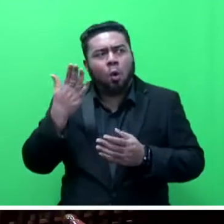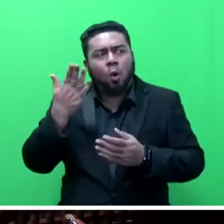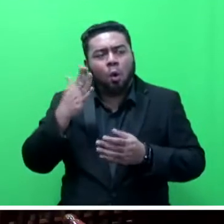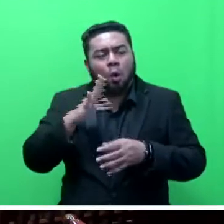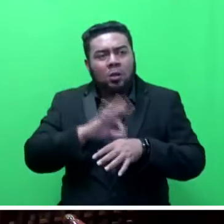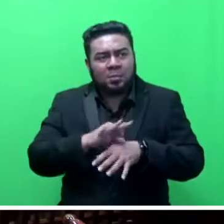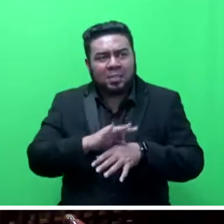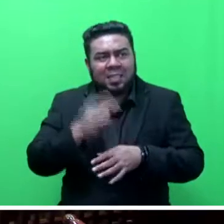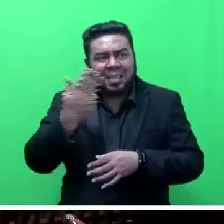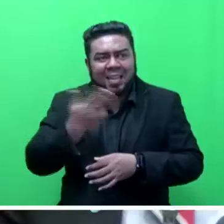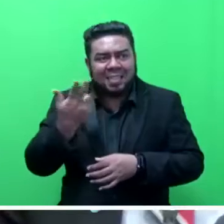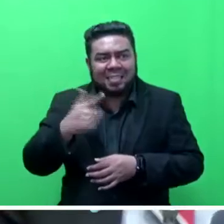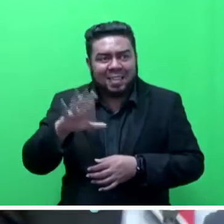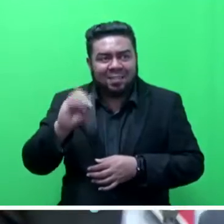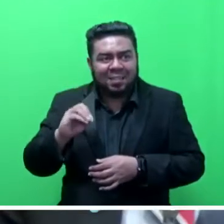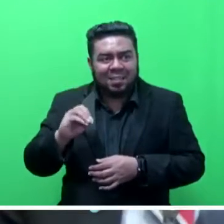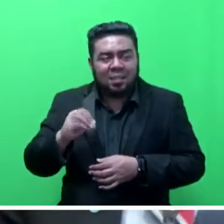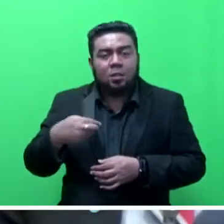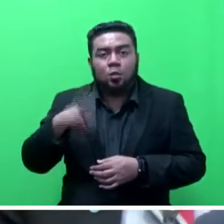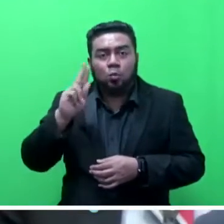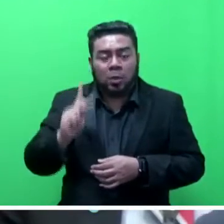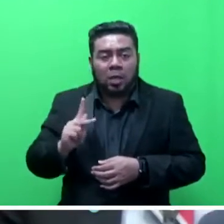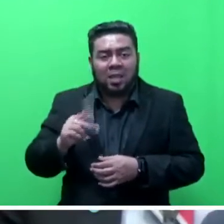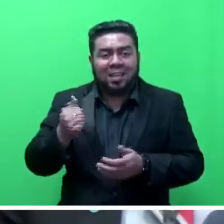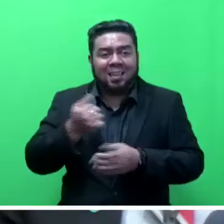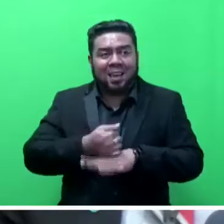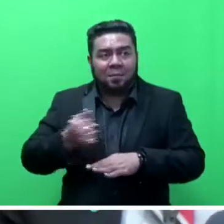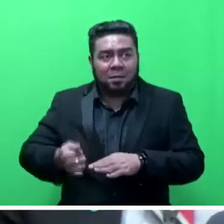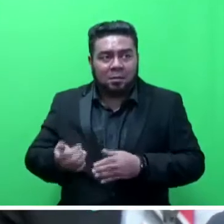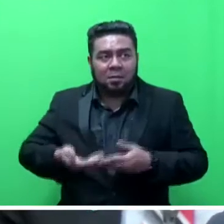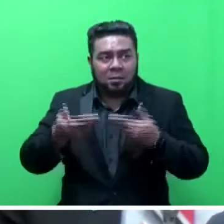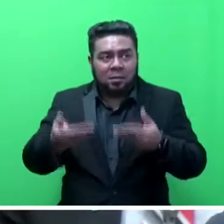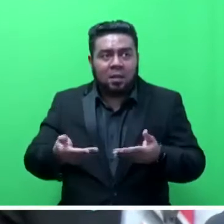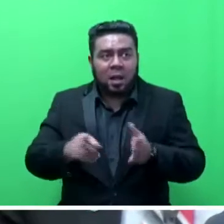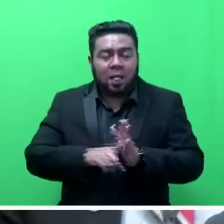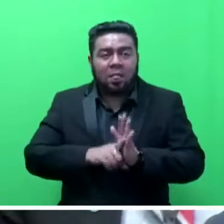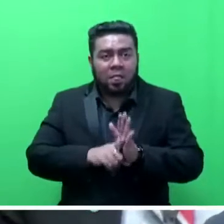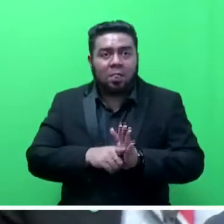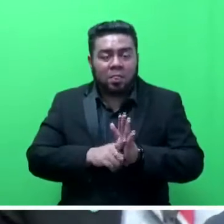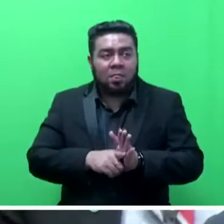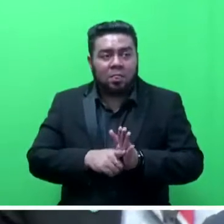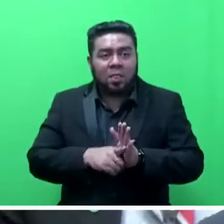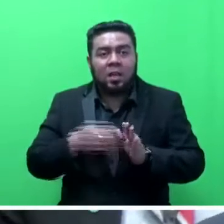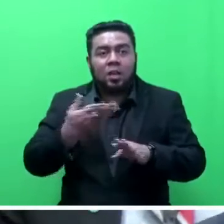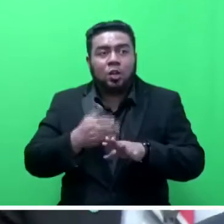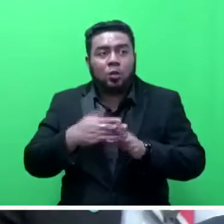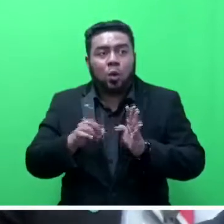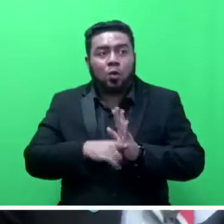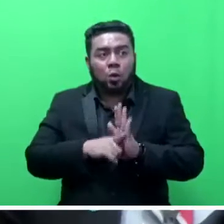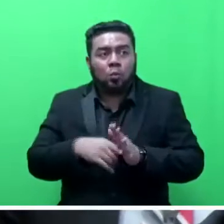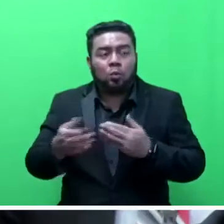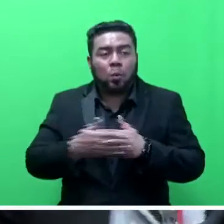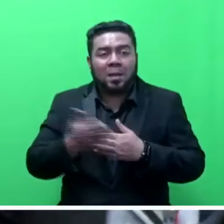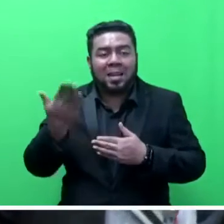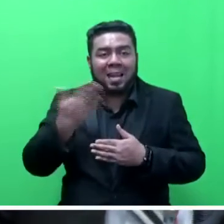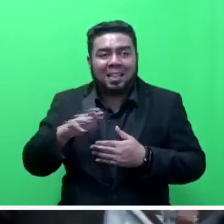1970 the United Kingdom government gifted Fiji the new Lautoka Hospital, which was opened in